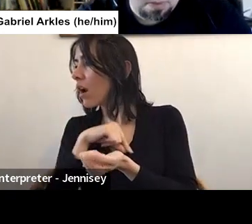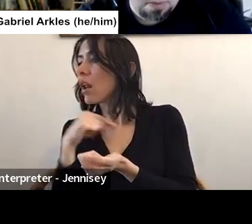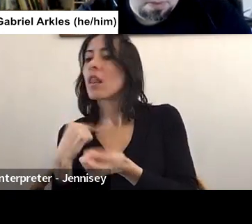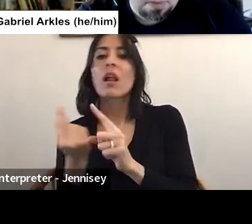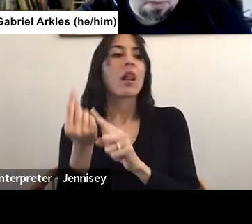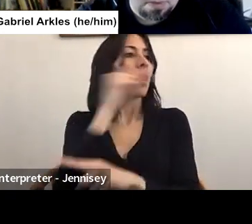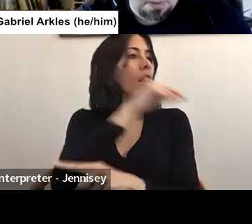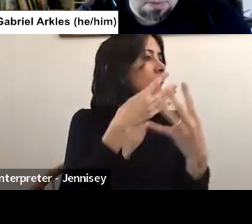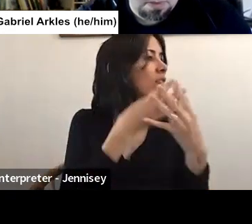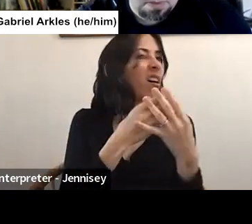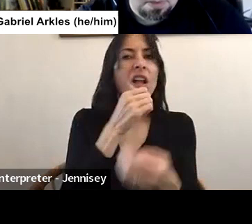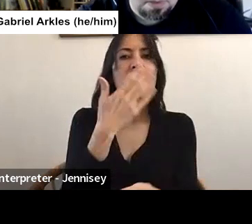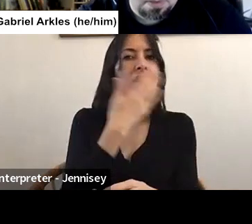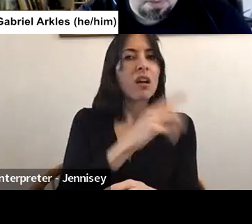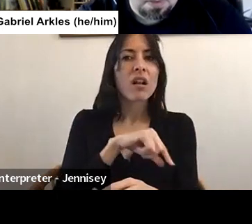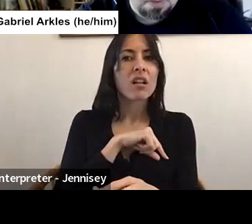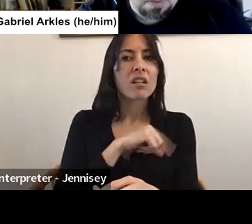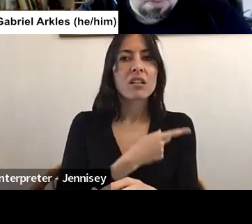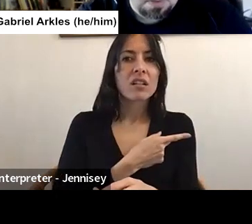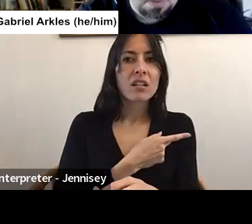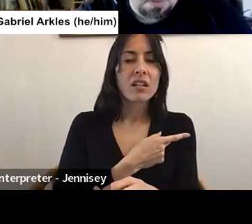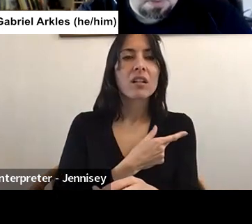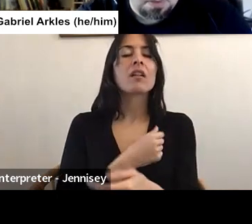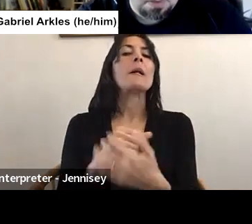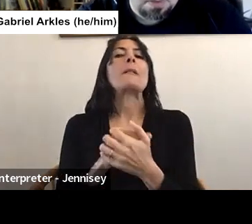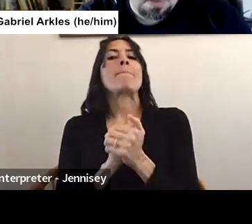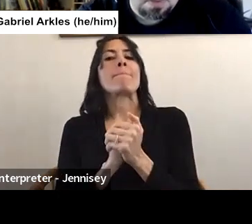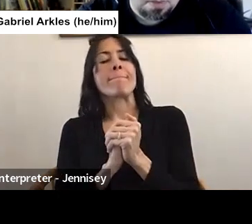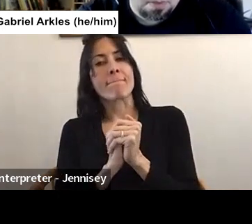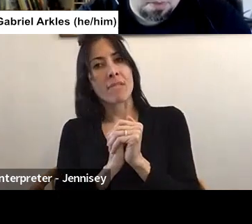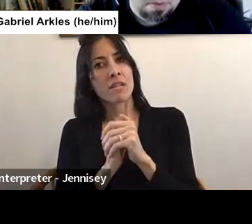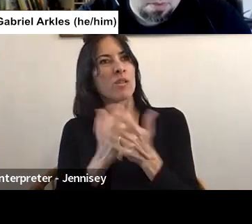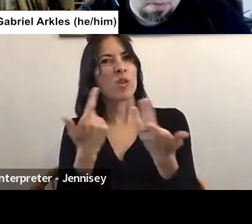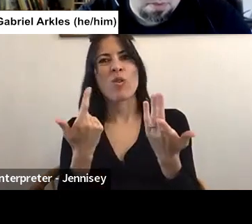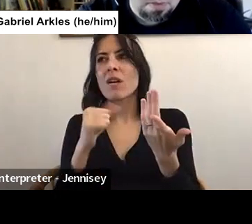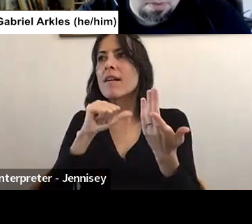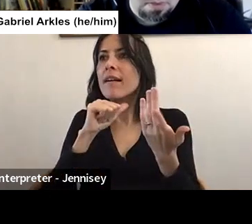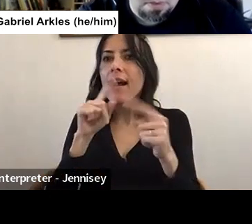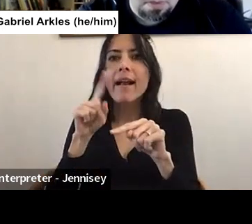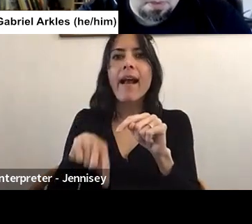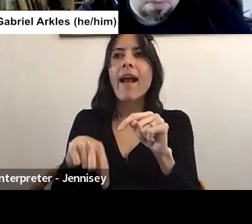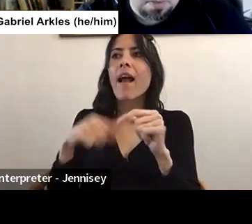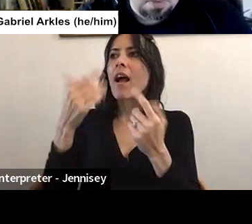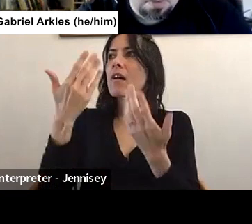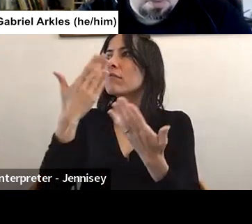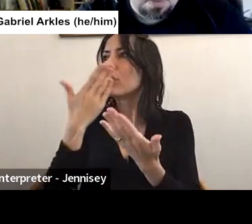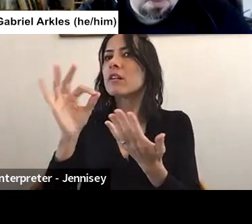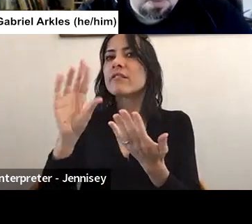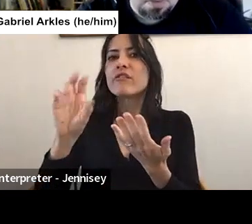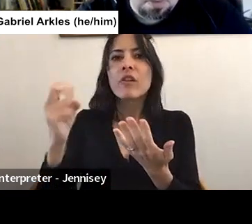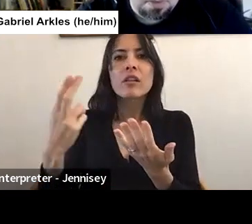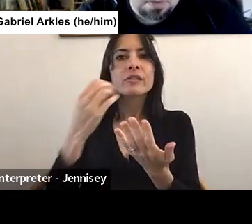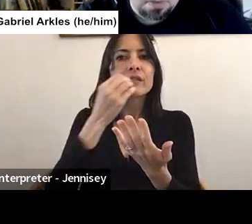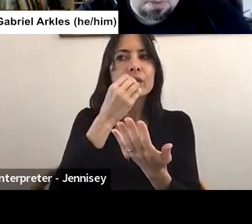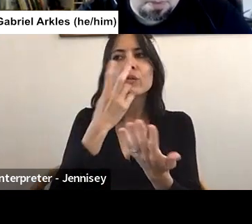denied access, denied control, and ownership over food systems and fresh, nutritious, affordable foods in each space. So